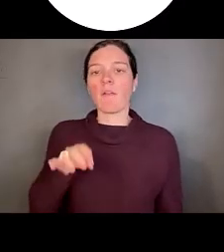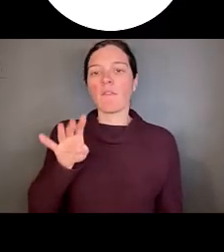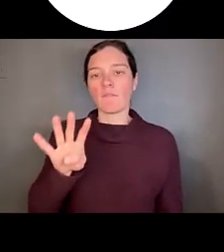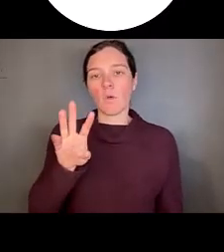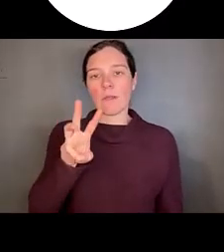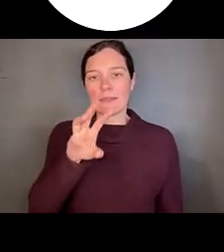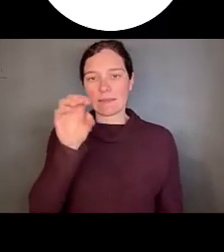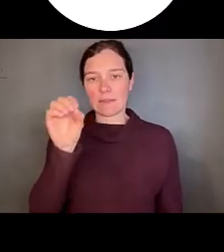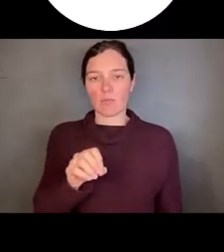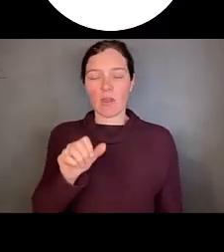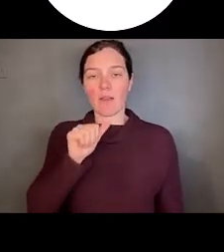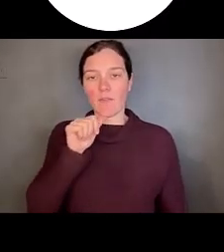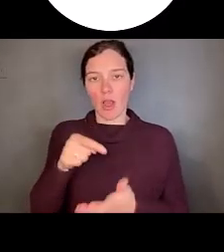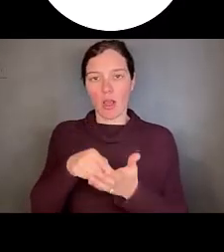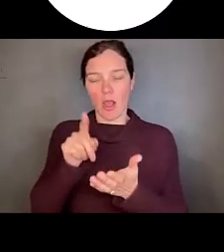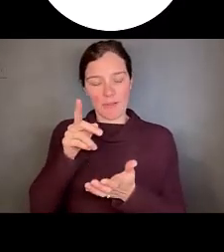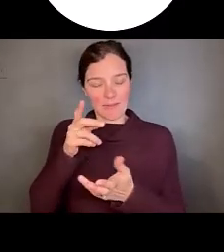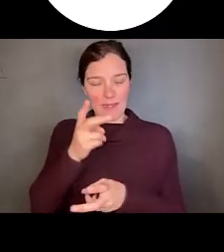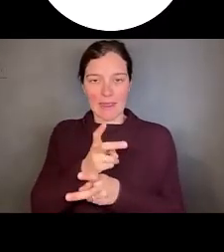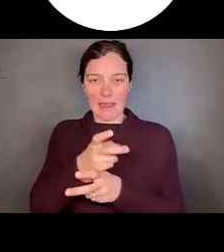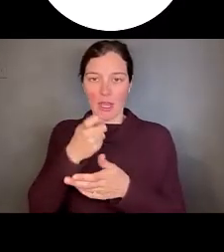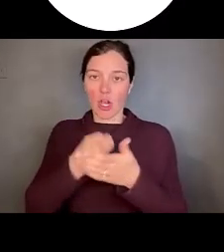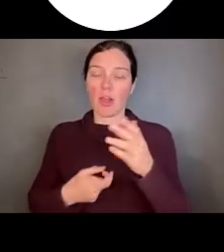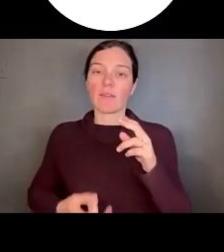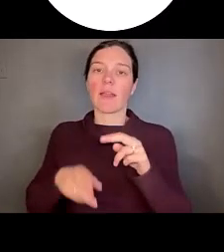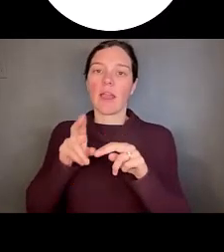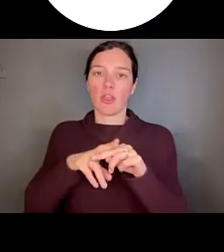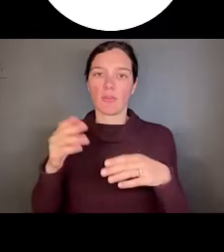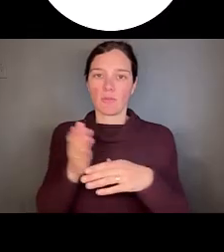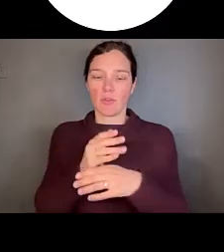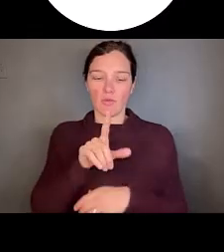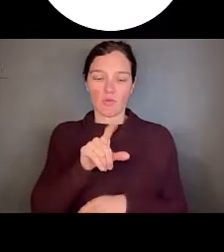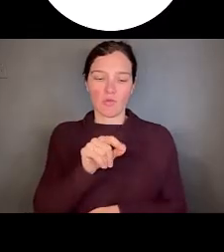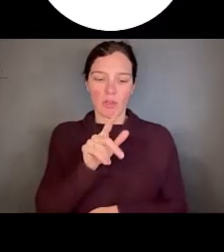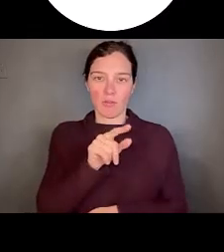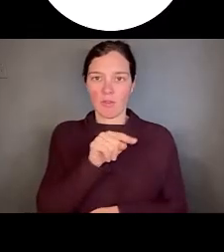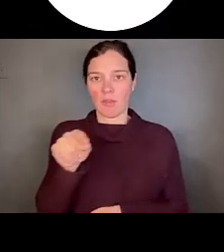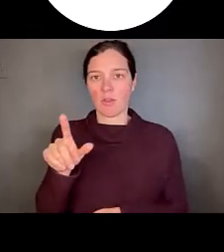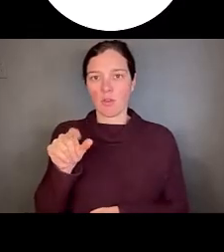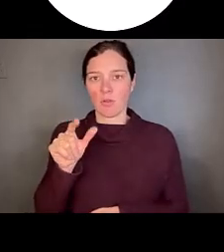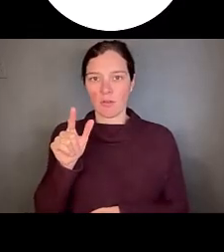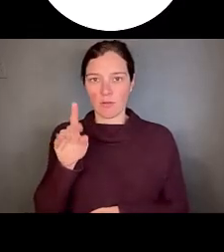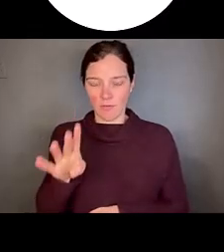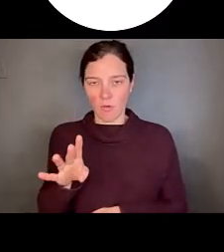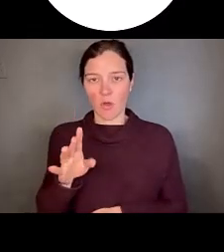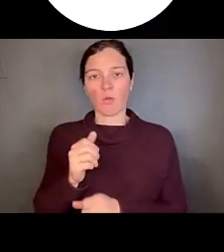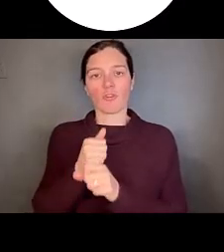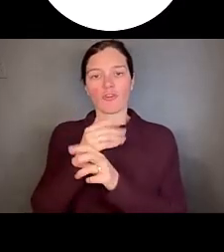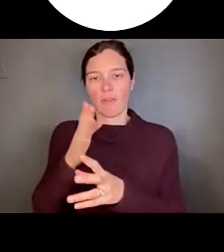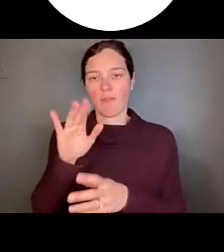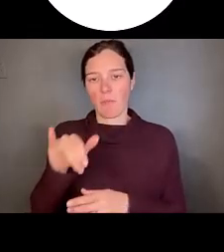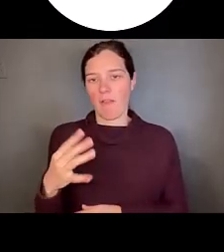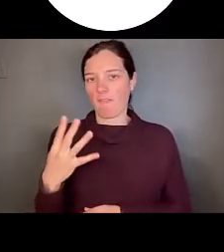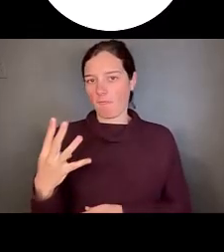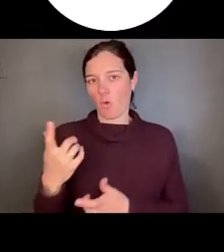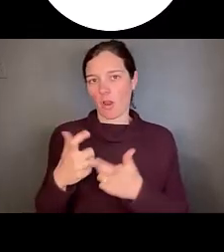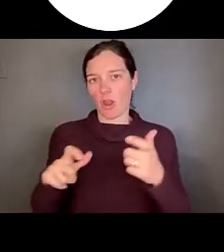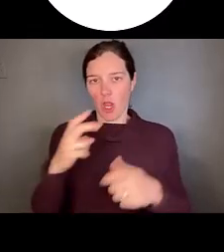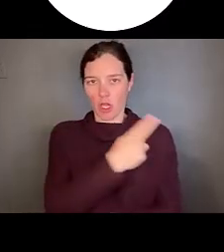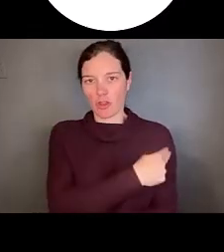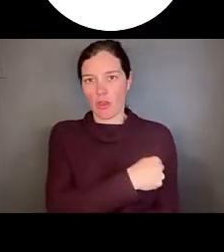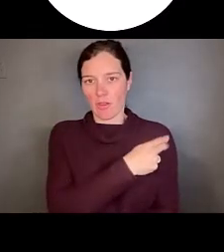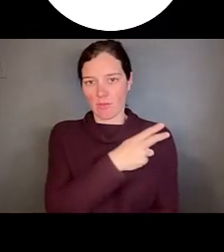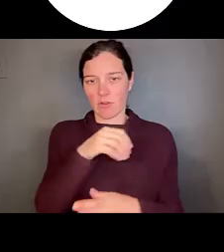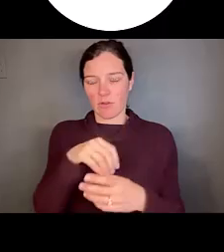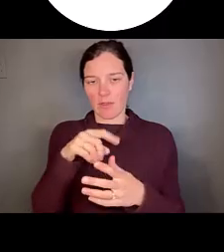46% of the uncompensated care cost increases between 2023 and 2024 were driven by 4 large hospitals